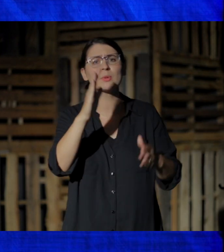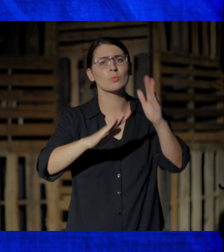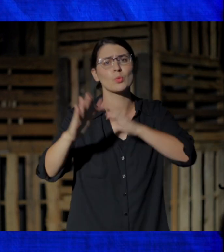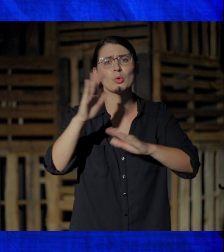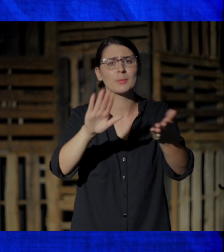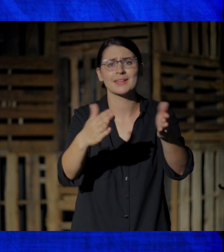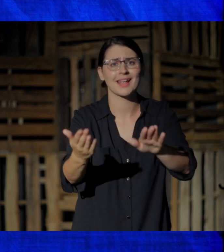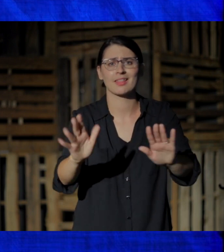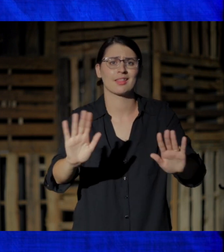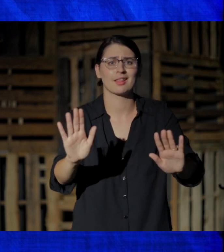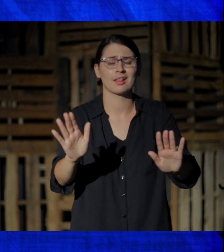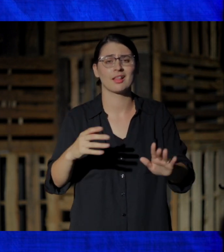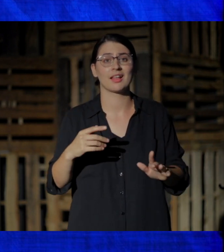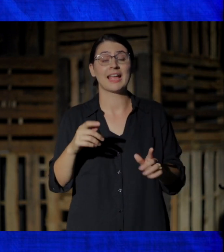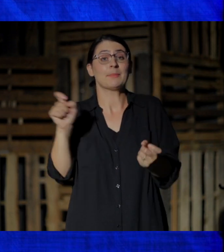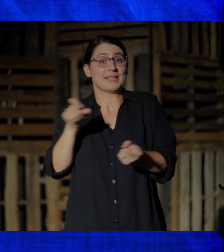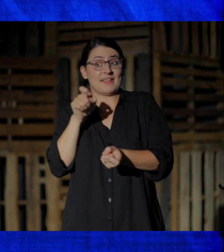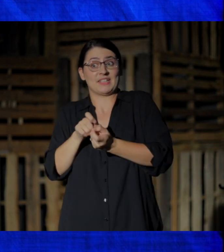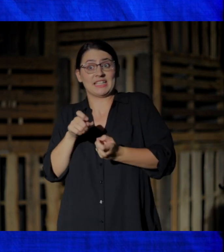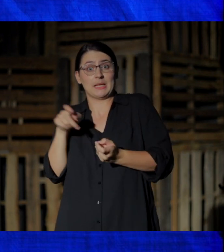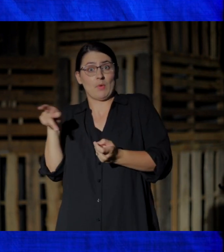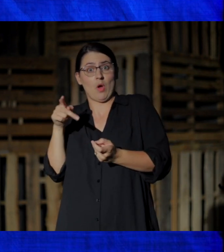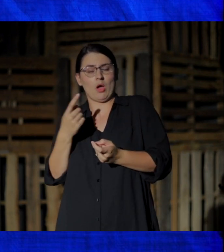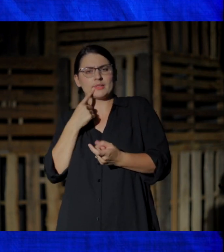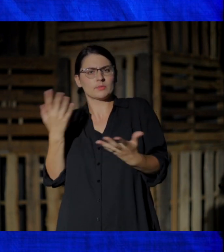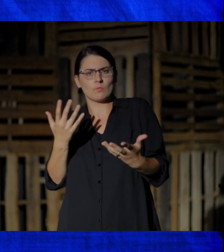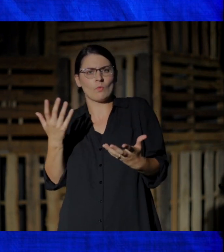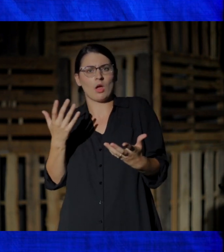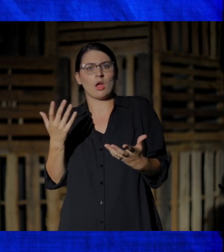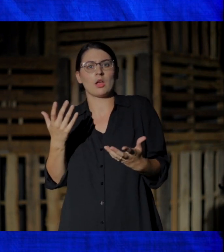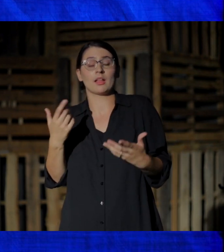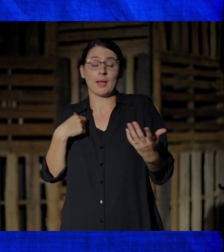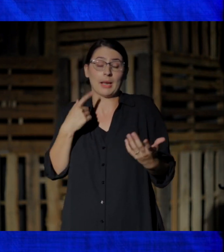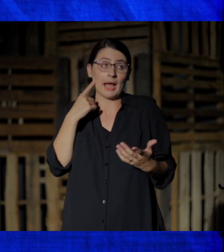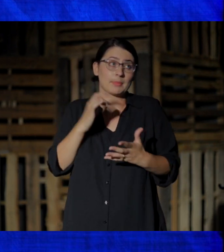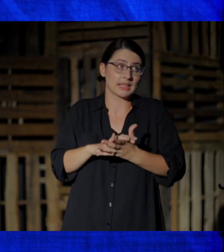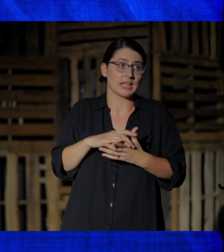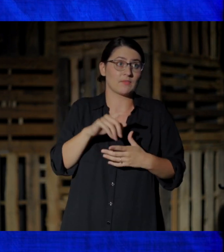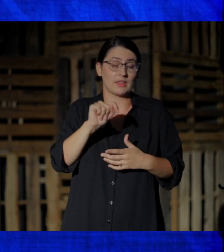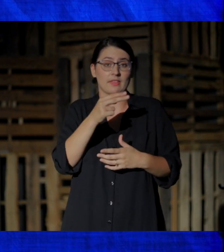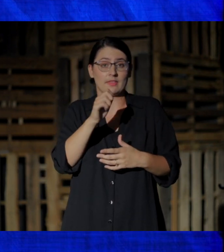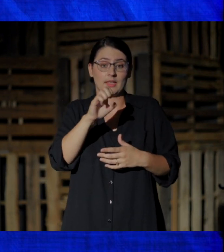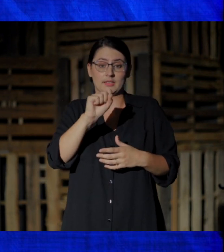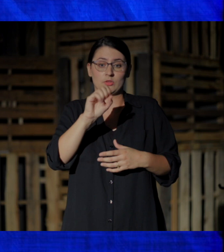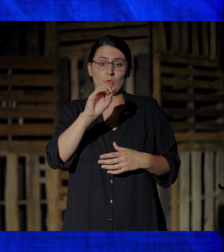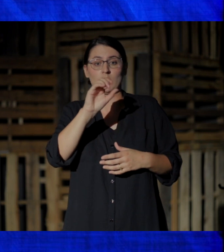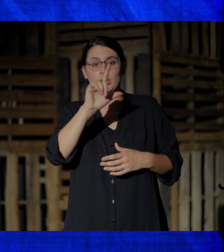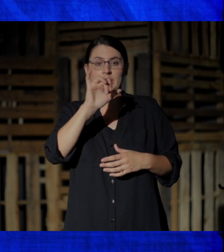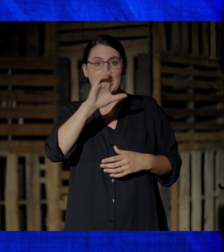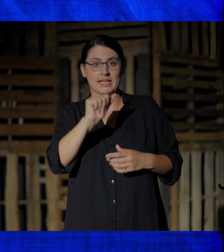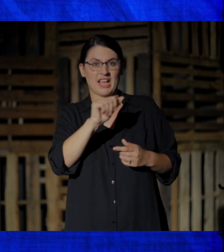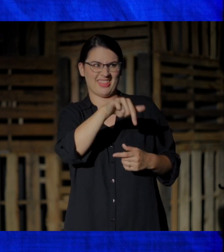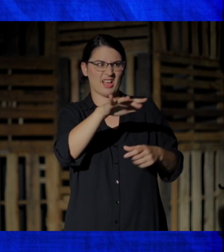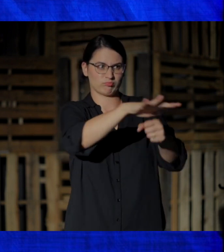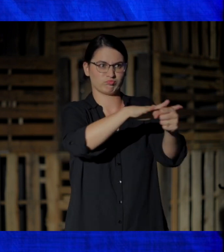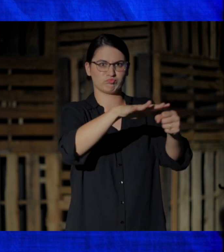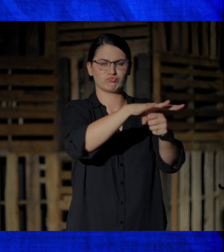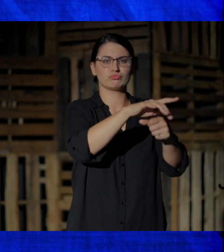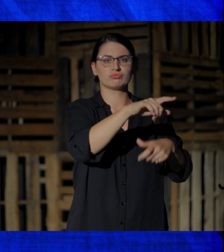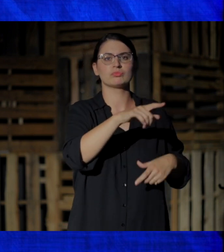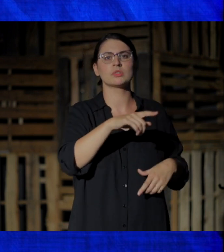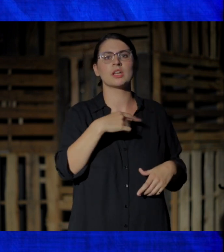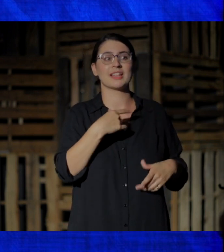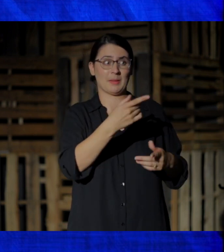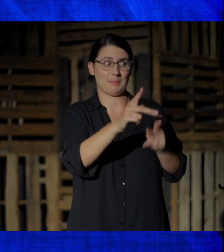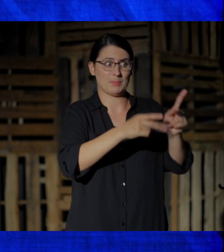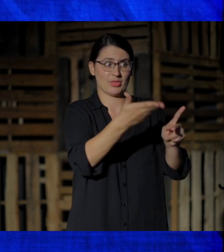death, okay? Particularly, he's speaking because there, I believe in Thessalonica, there were those who were really genuinely confused about the gospel. He